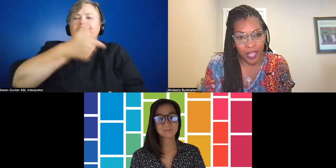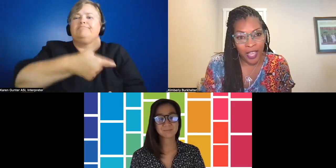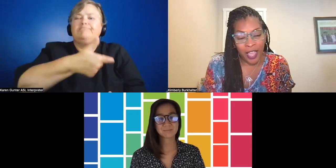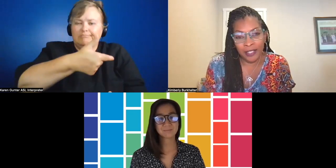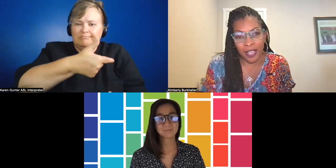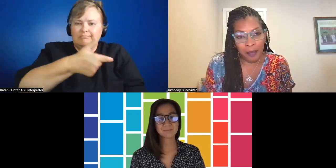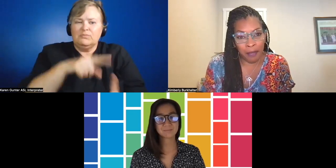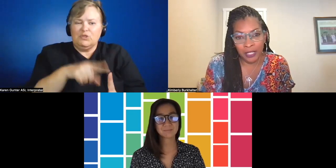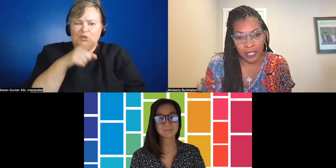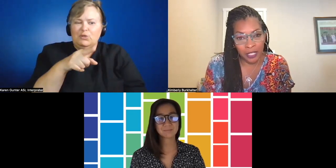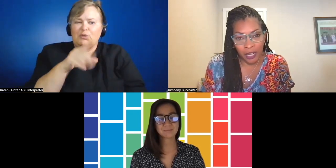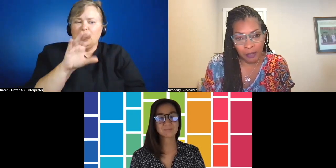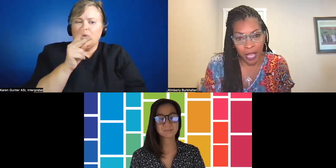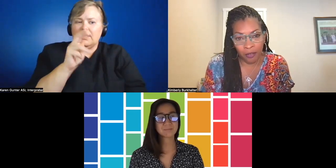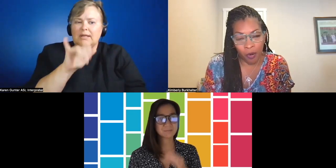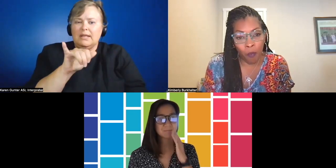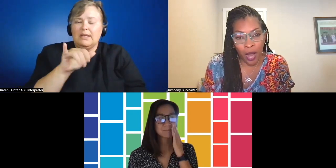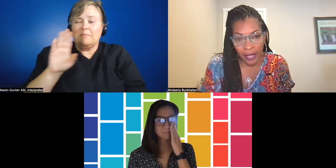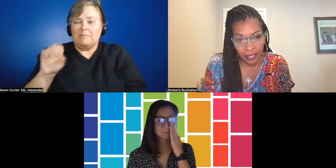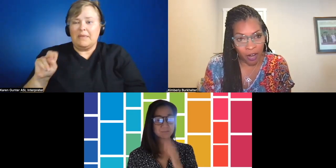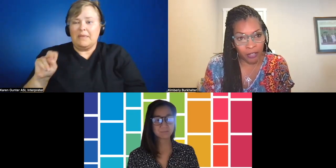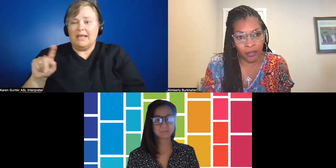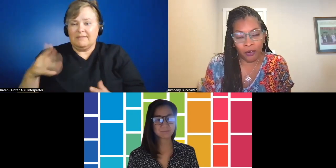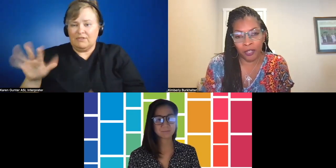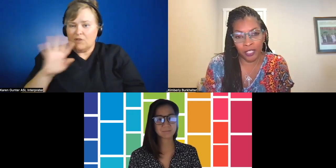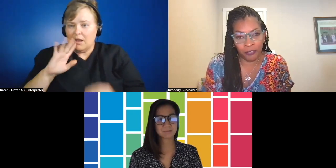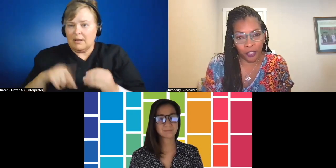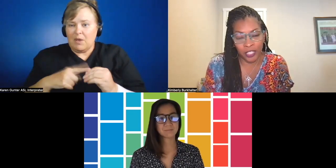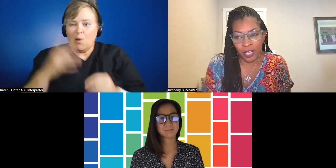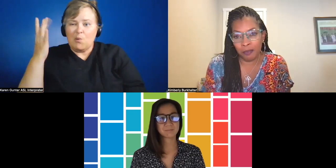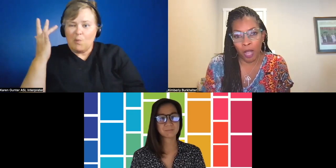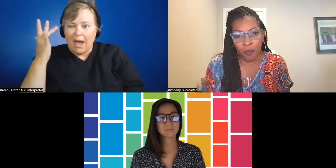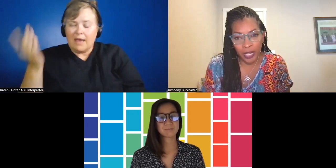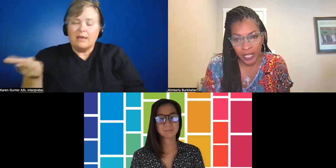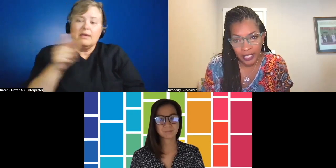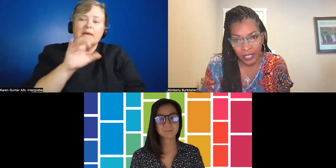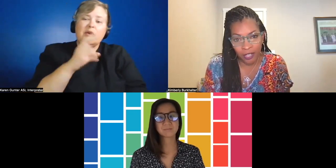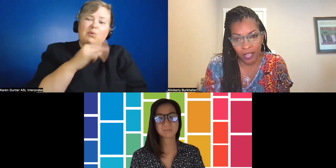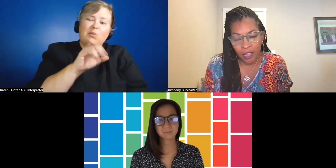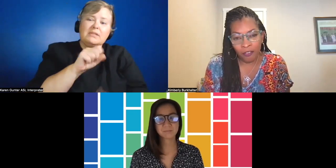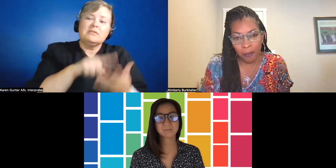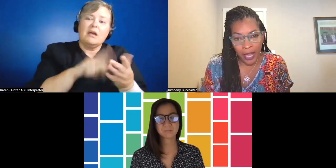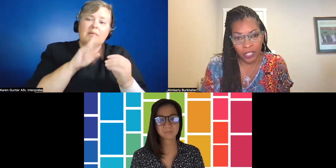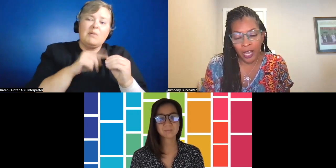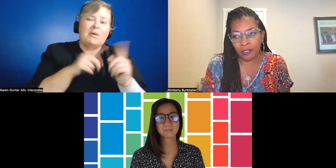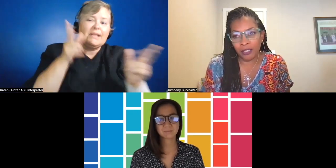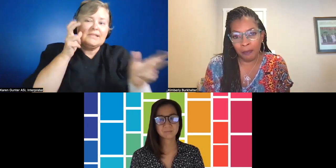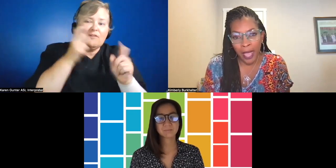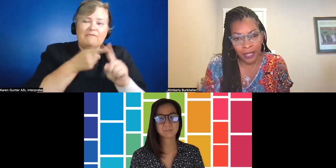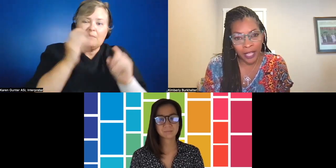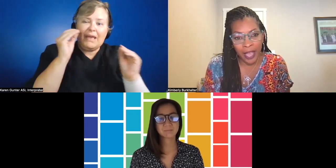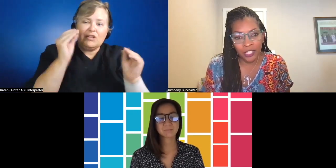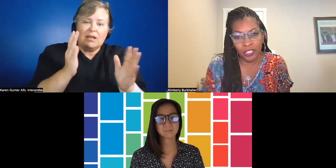you, as Benz has talked about why the article. Christopher has talked about what he's hearing from educators,